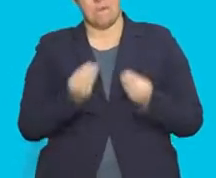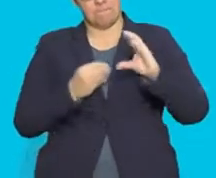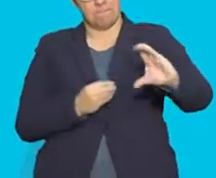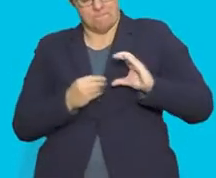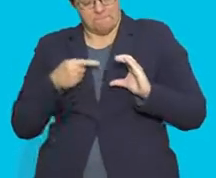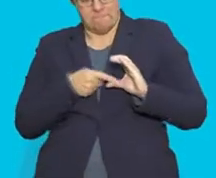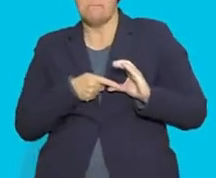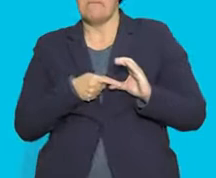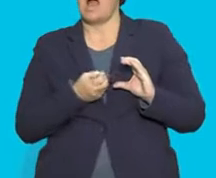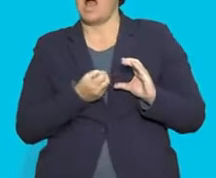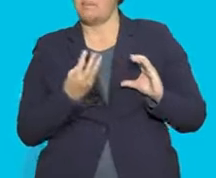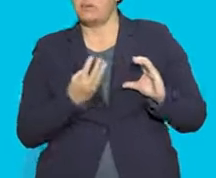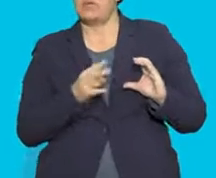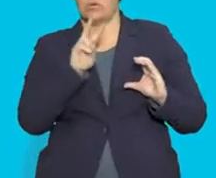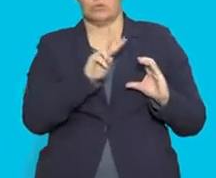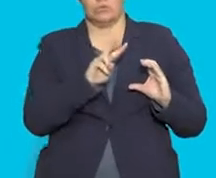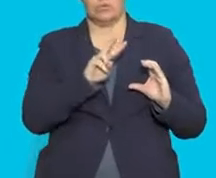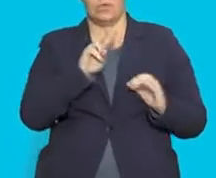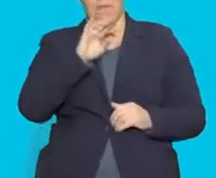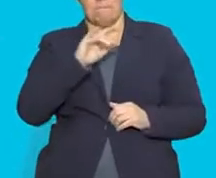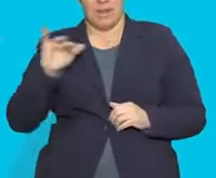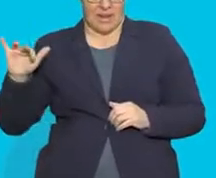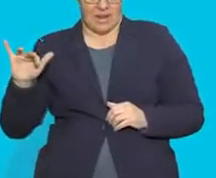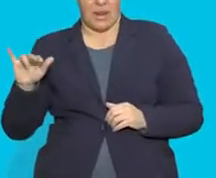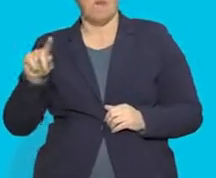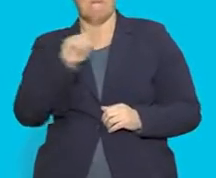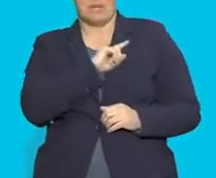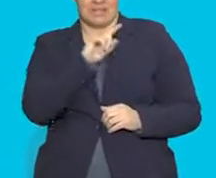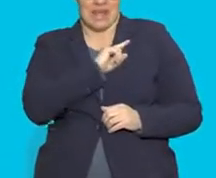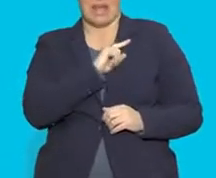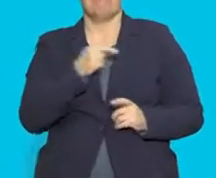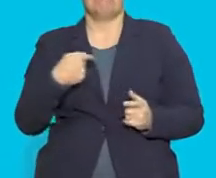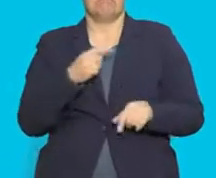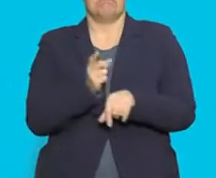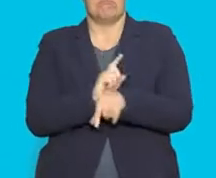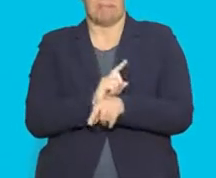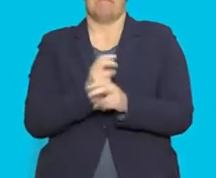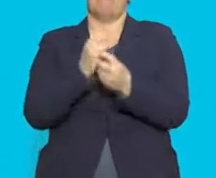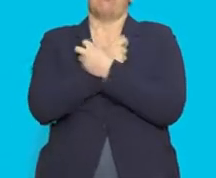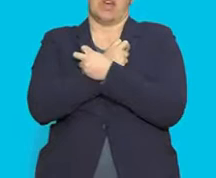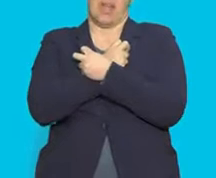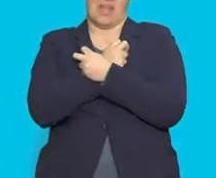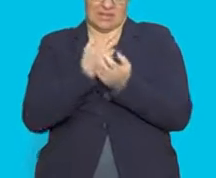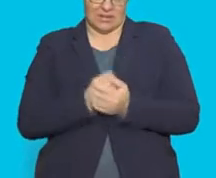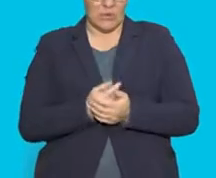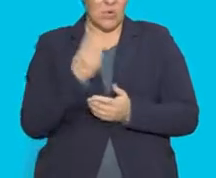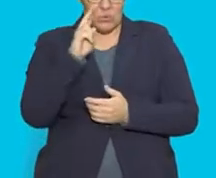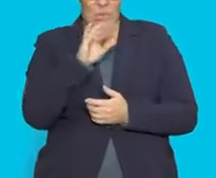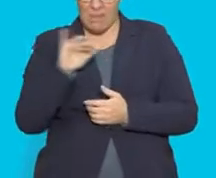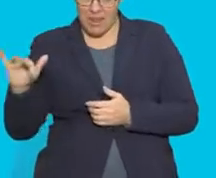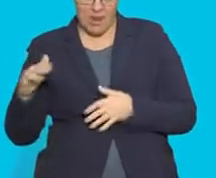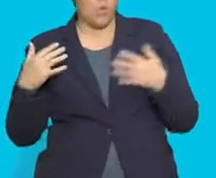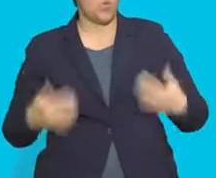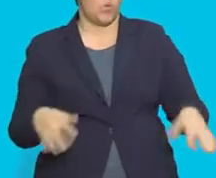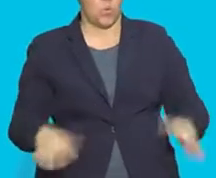an amount of 2 million upon his retirement, right? It's a lot of money,